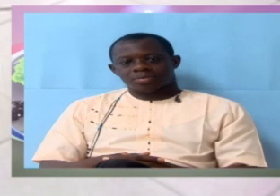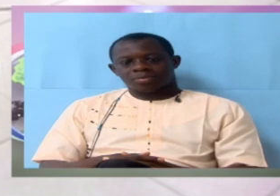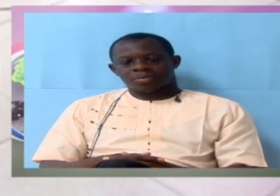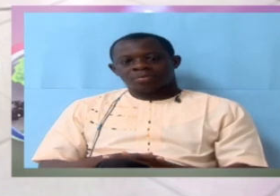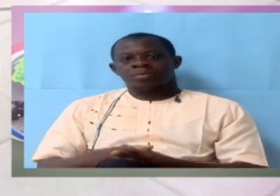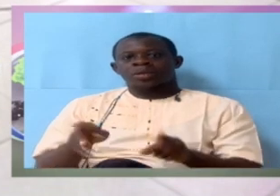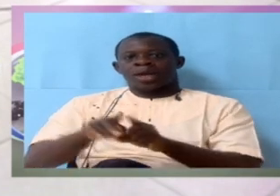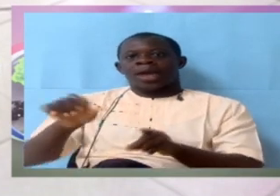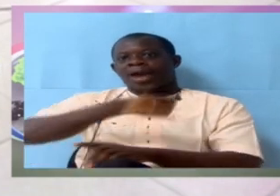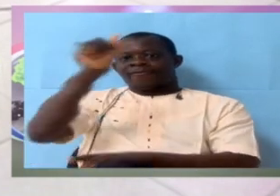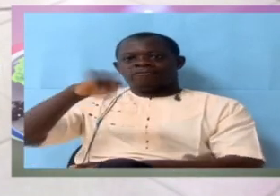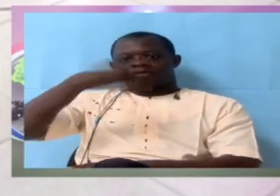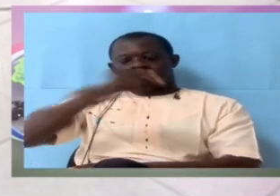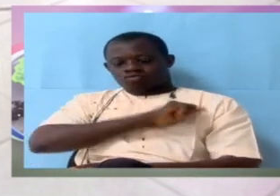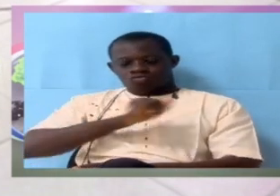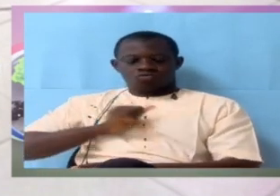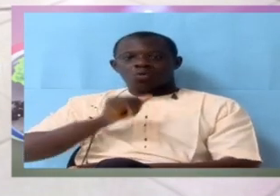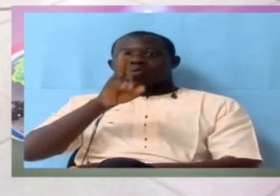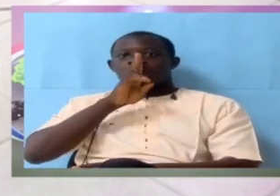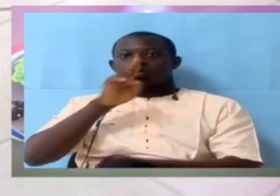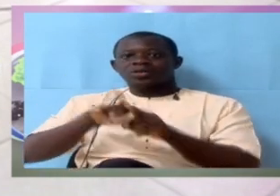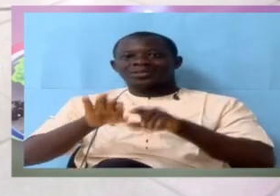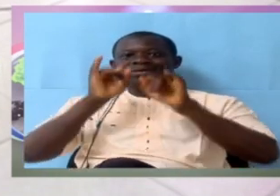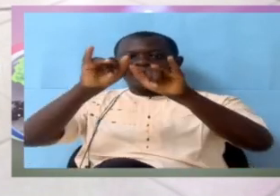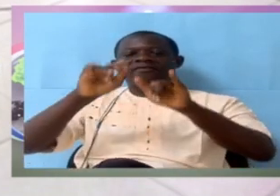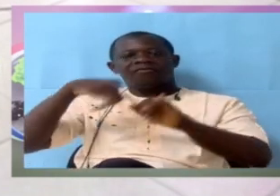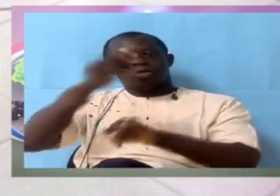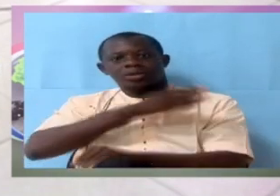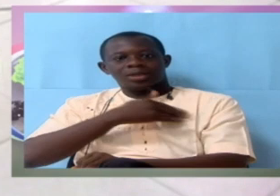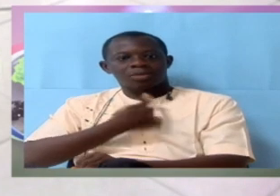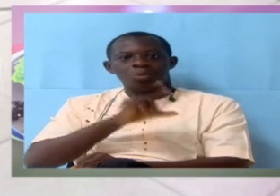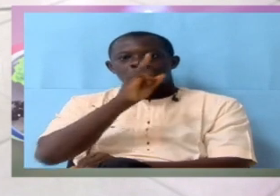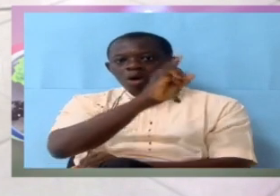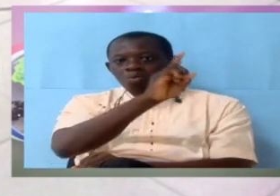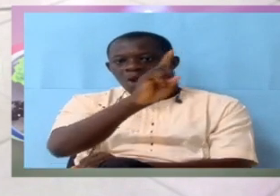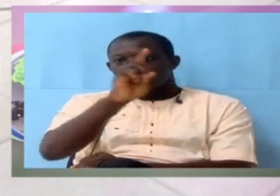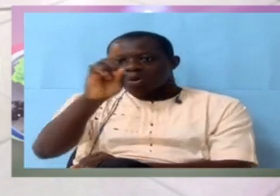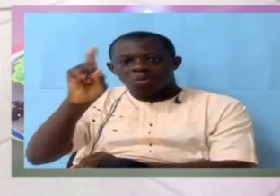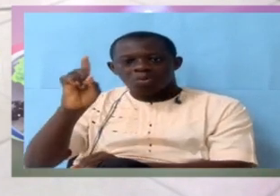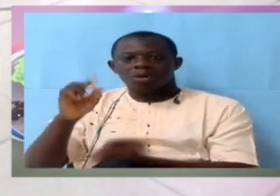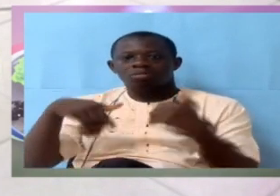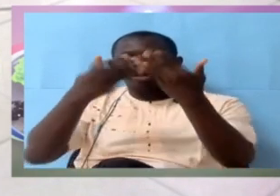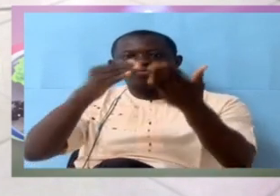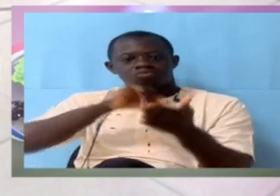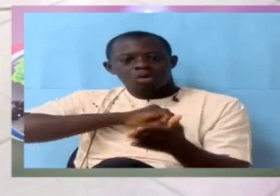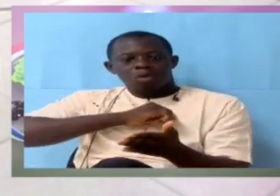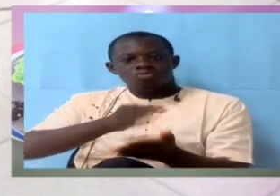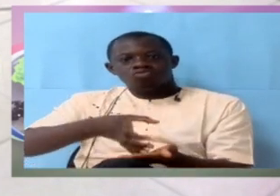And as for us who were there for the treatment, each and every person was given his or her own cup.